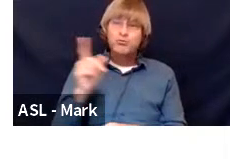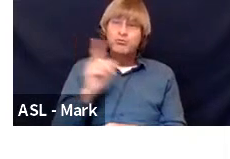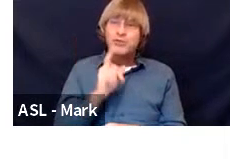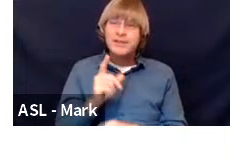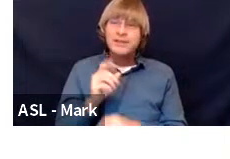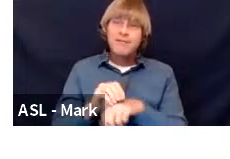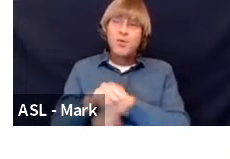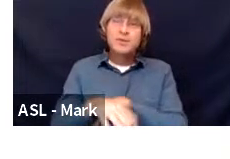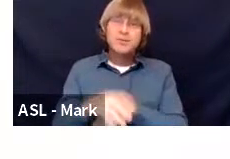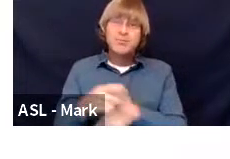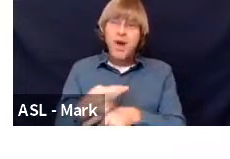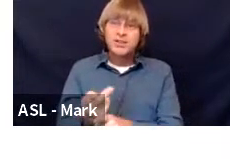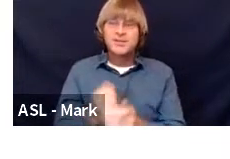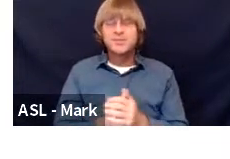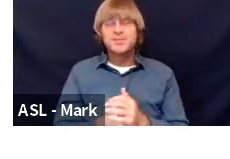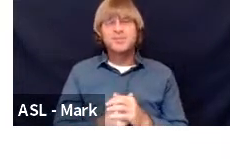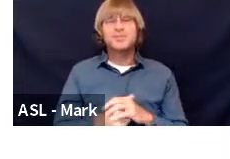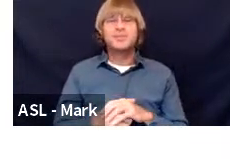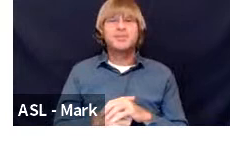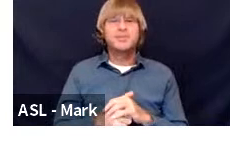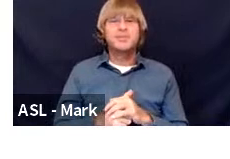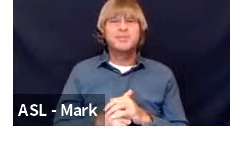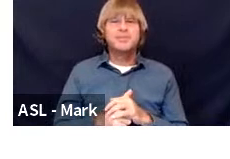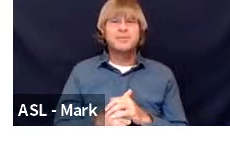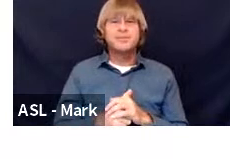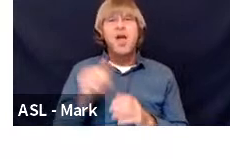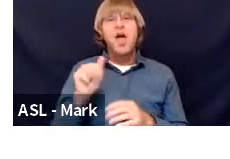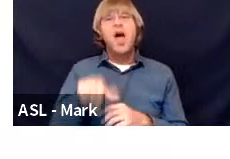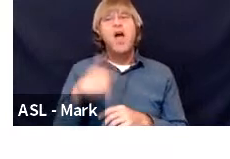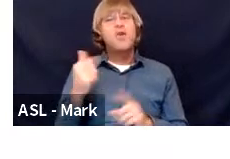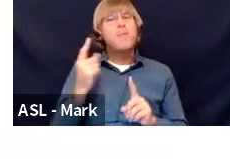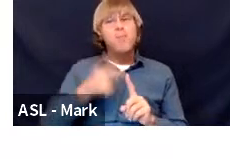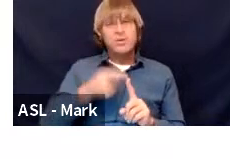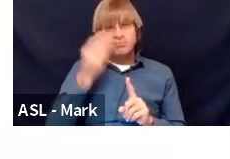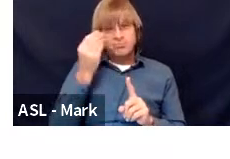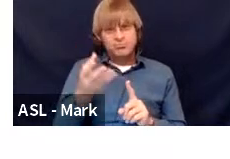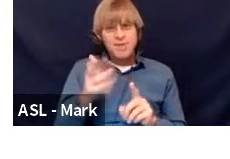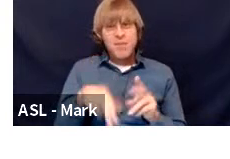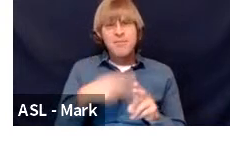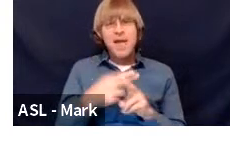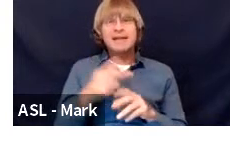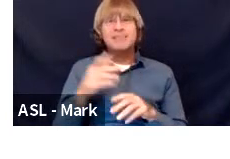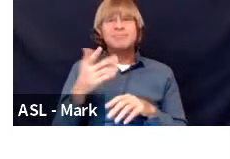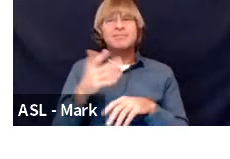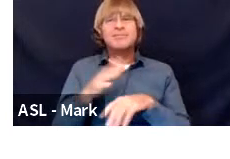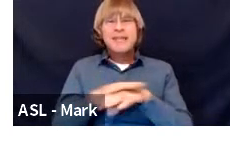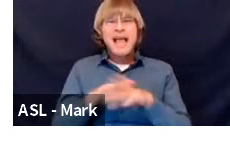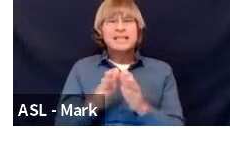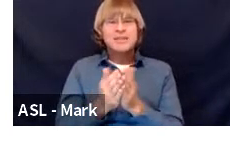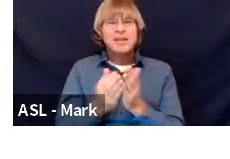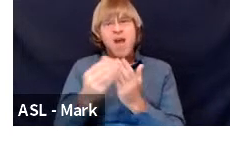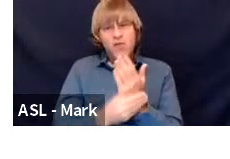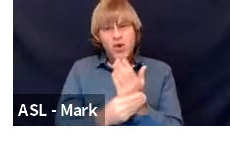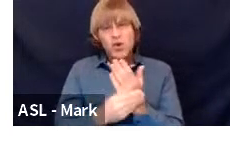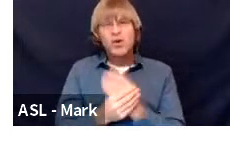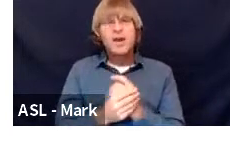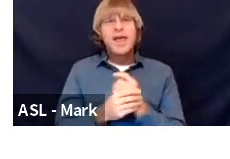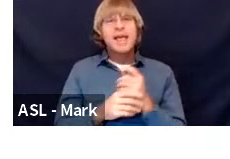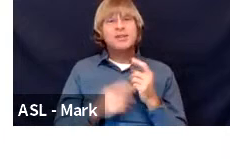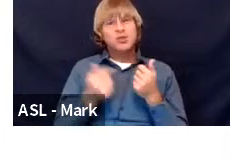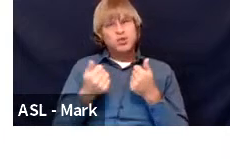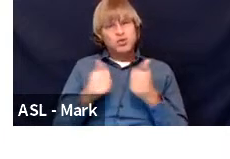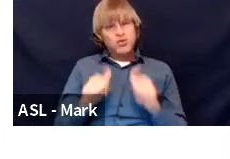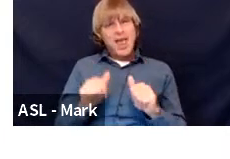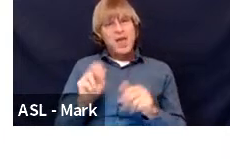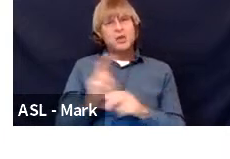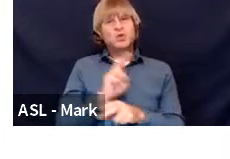of influenced some projects. The other point I would note when we're talking about text and cover papers is to try